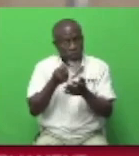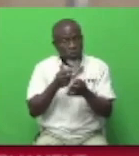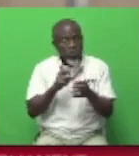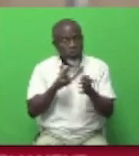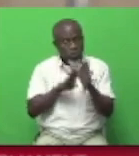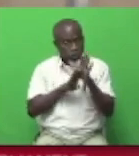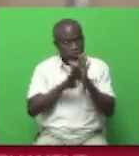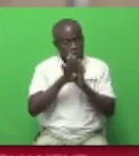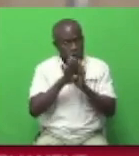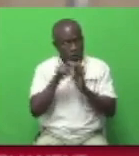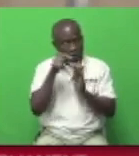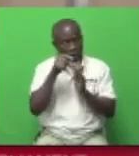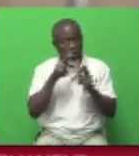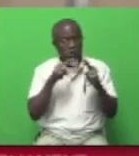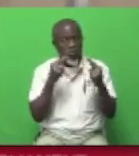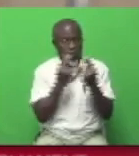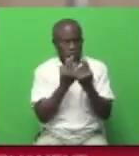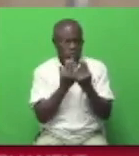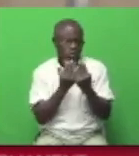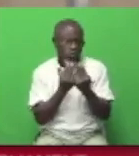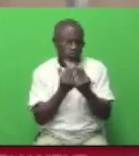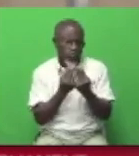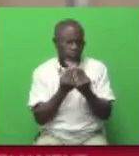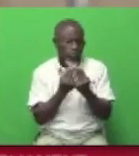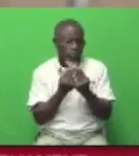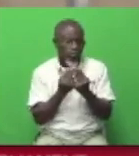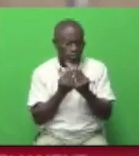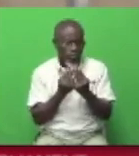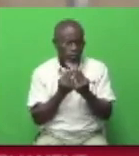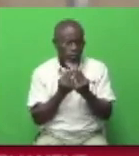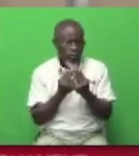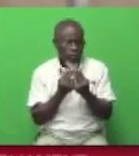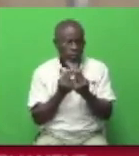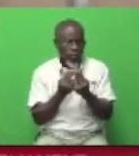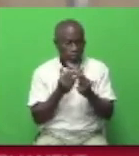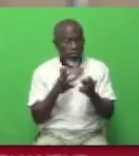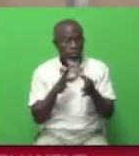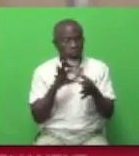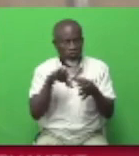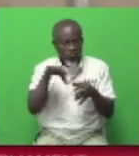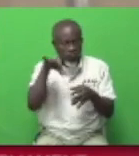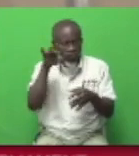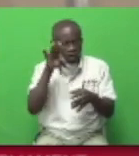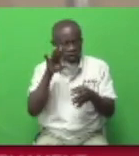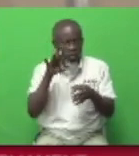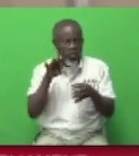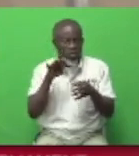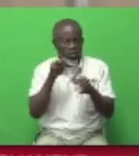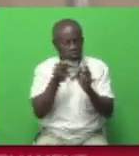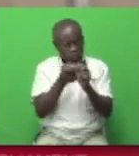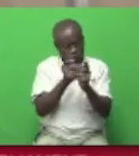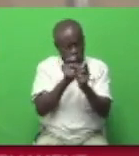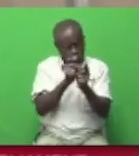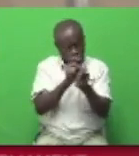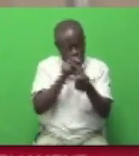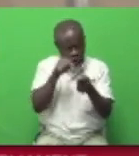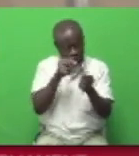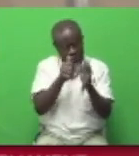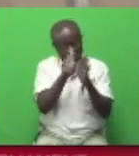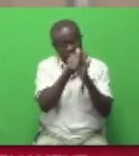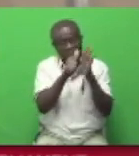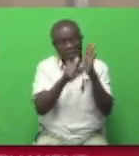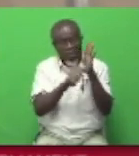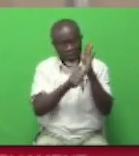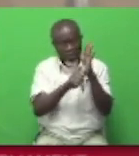this unit. They have played a critical role in legislative reform to seek the amendments to the Act and drafting supporting regulations as